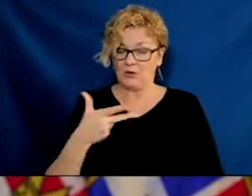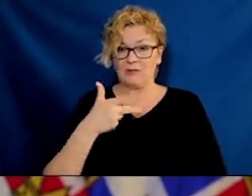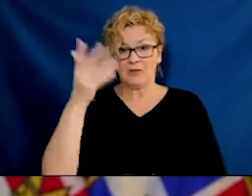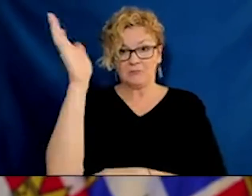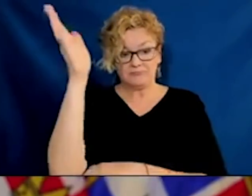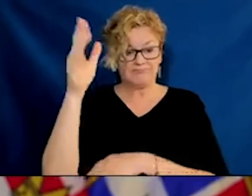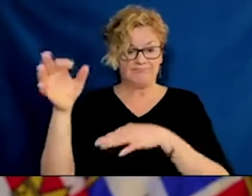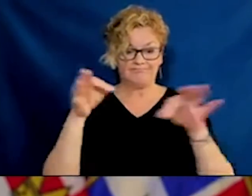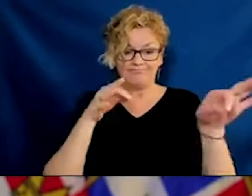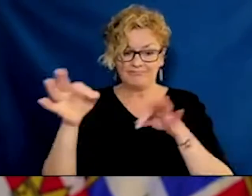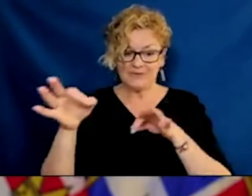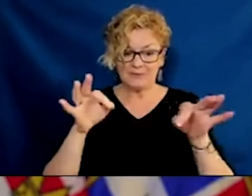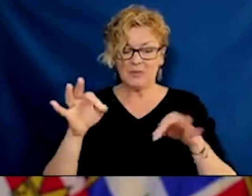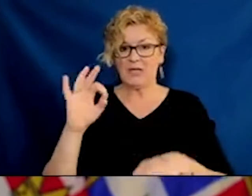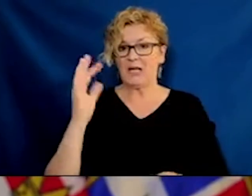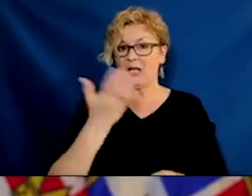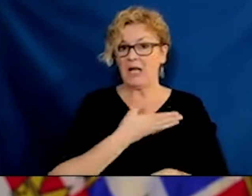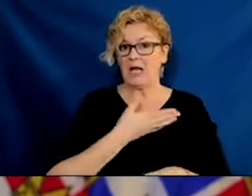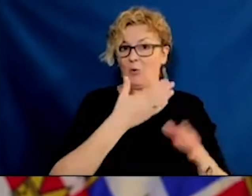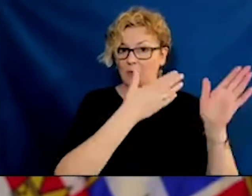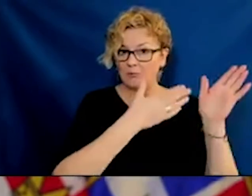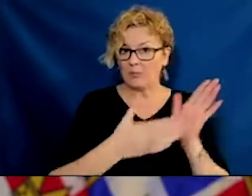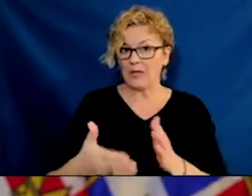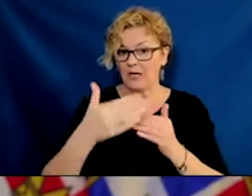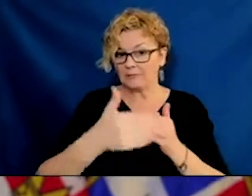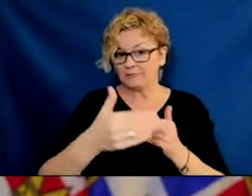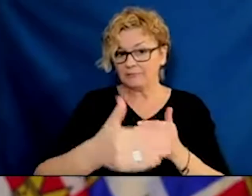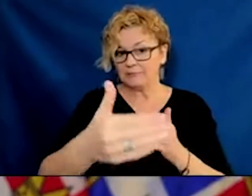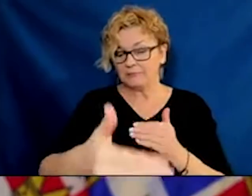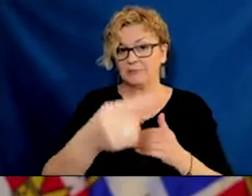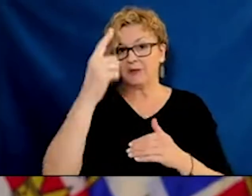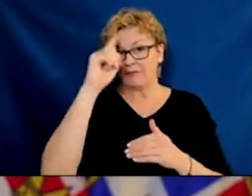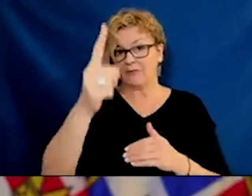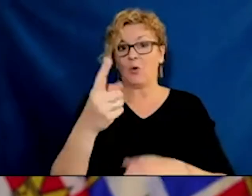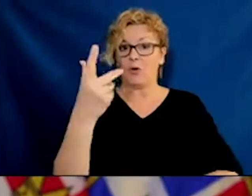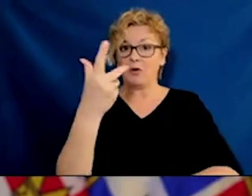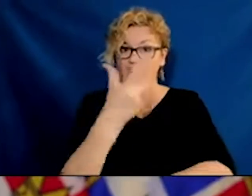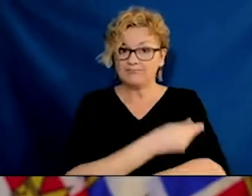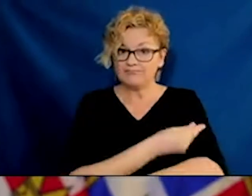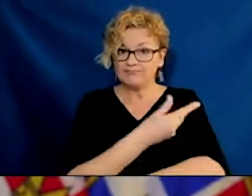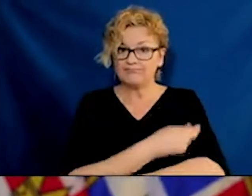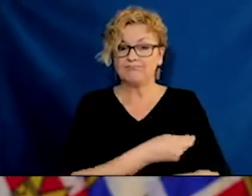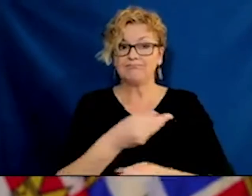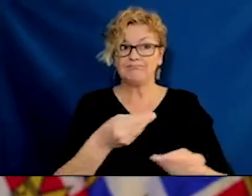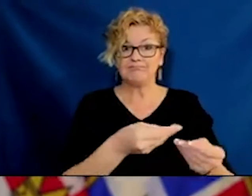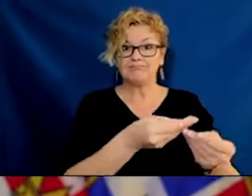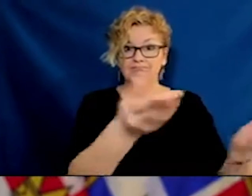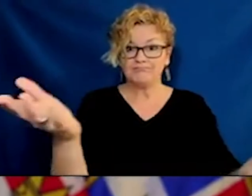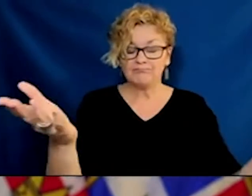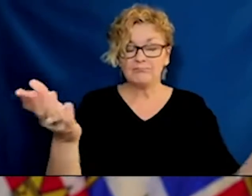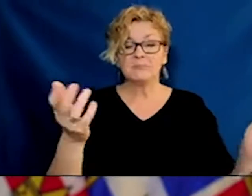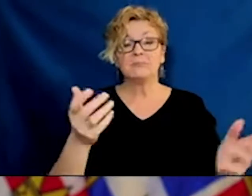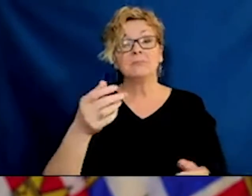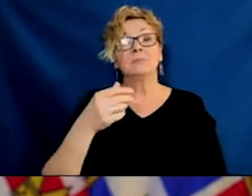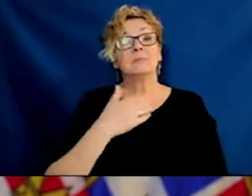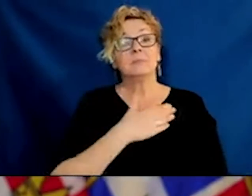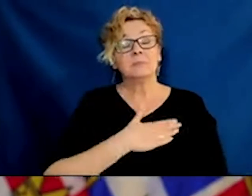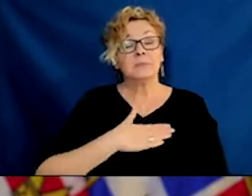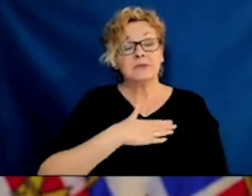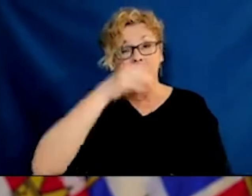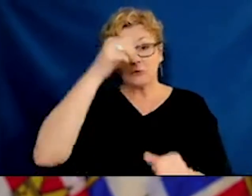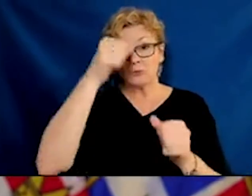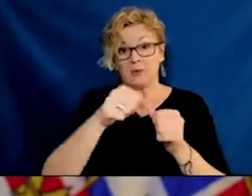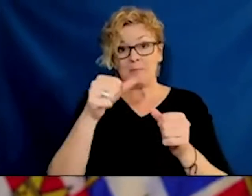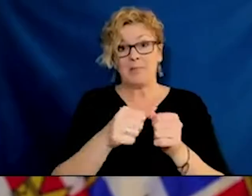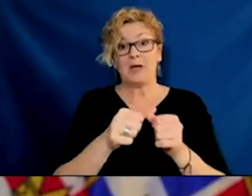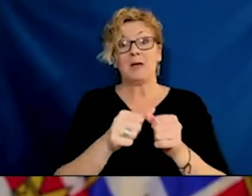in currently. Everyone in BC is important, and everyone who is eligible will have